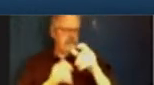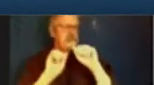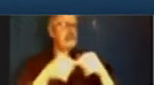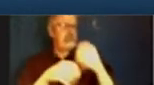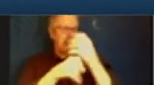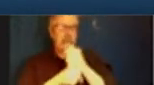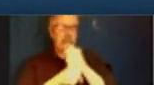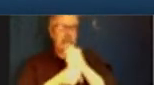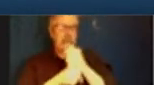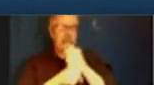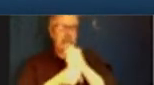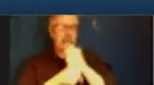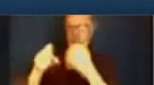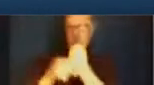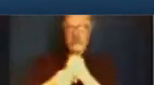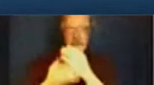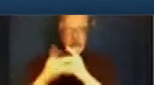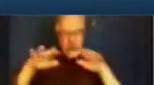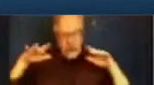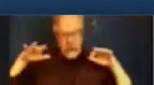want to take those?